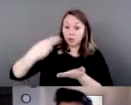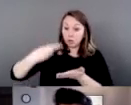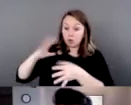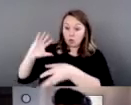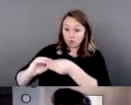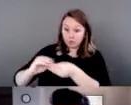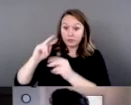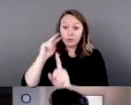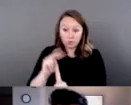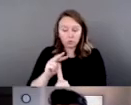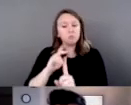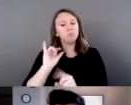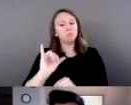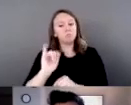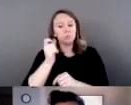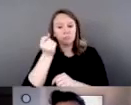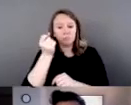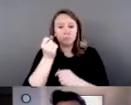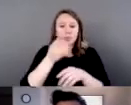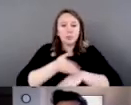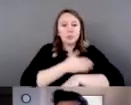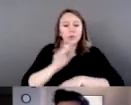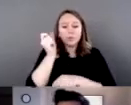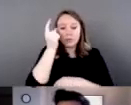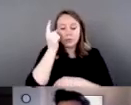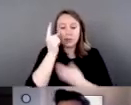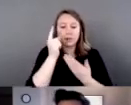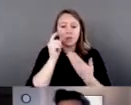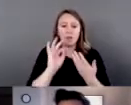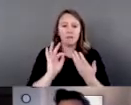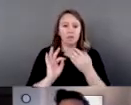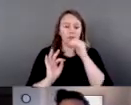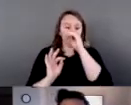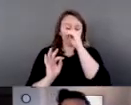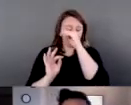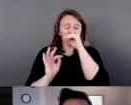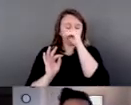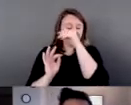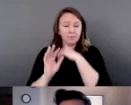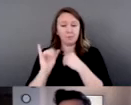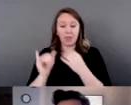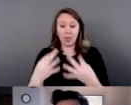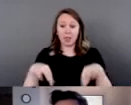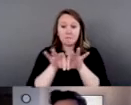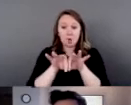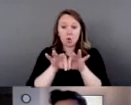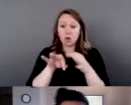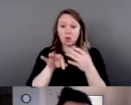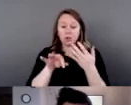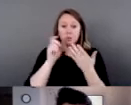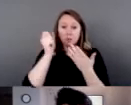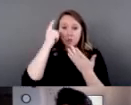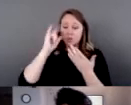better understanding of, you know, why it is so important for something that happened so long ago, why it's